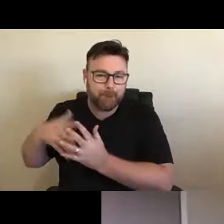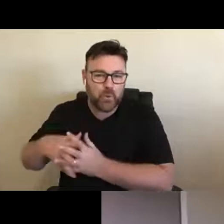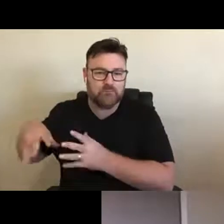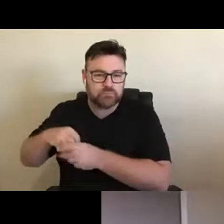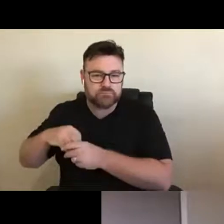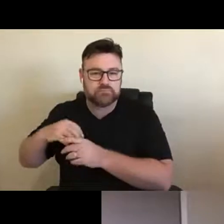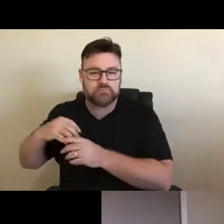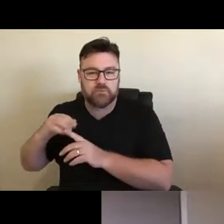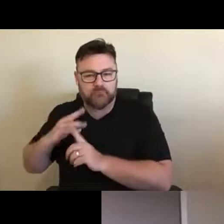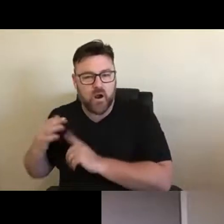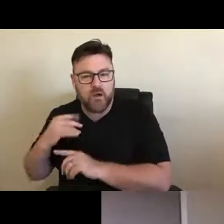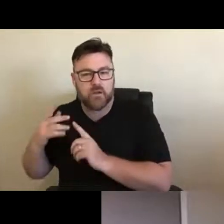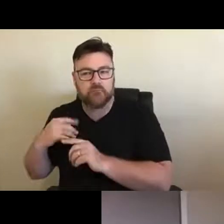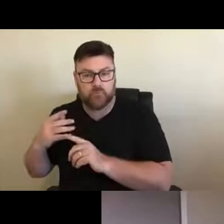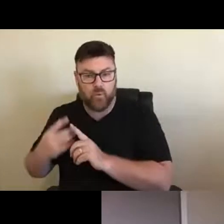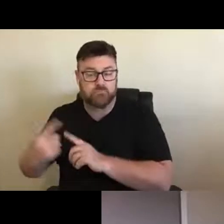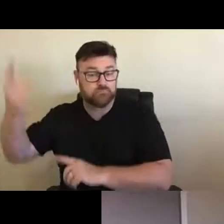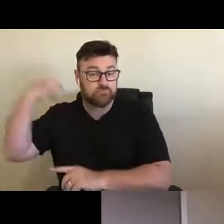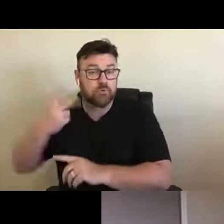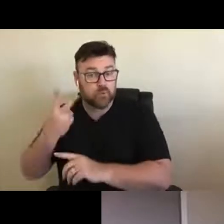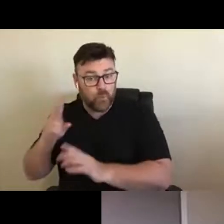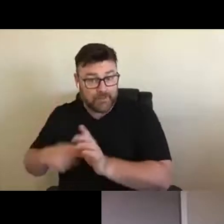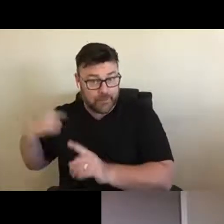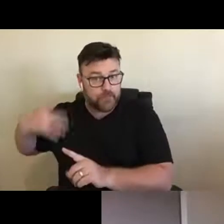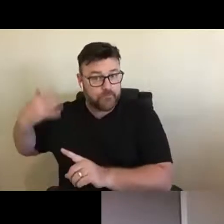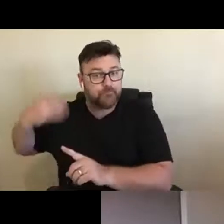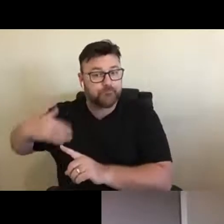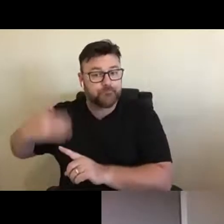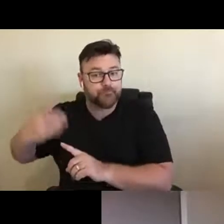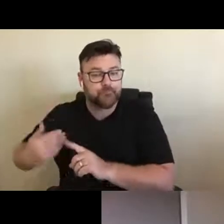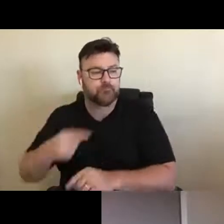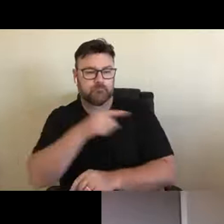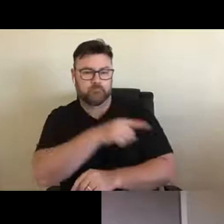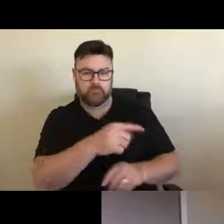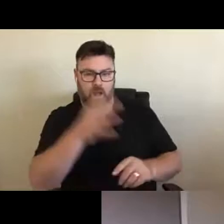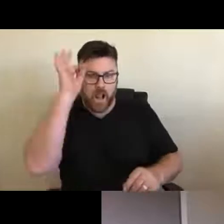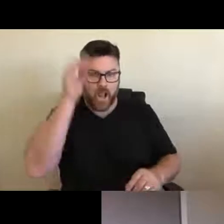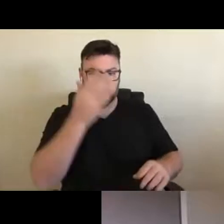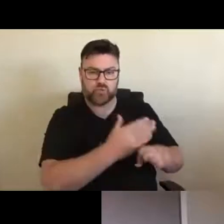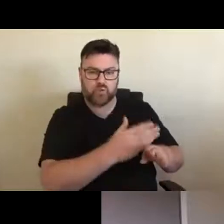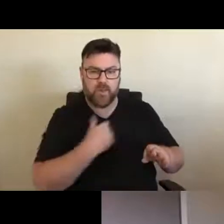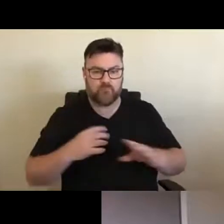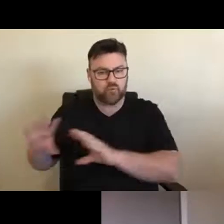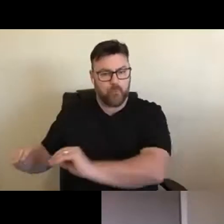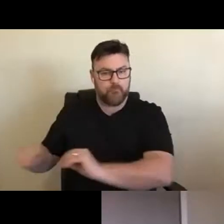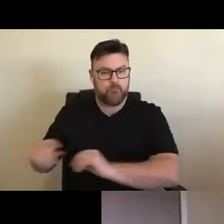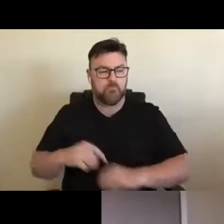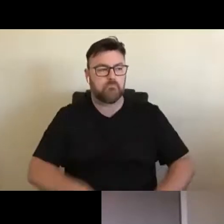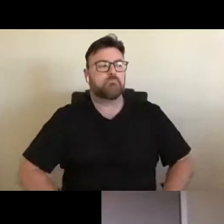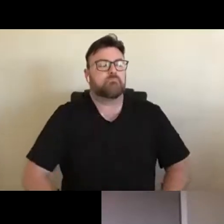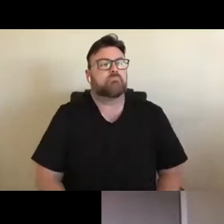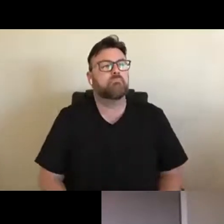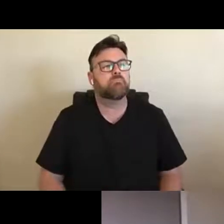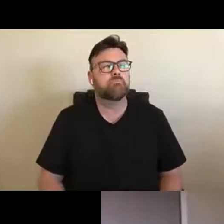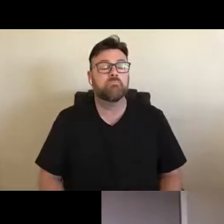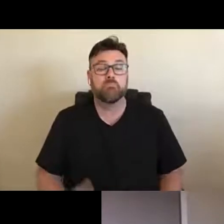years. And this moment was quite a practical thing, but it did in many ways force me to almost